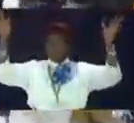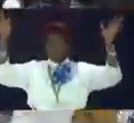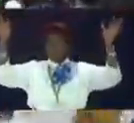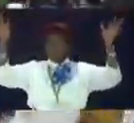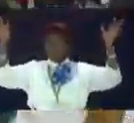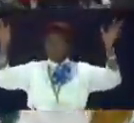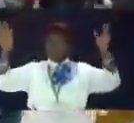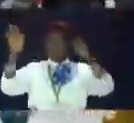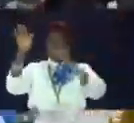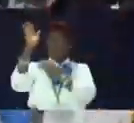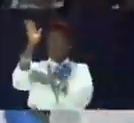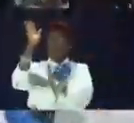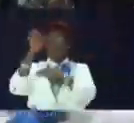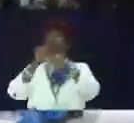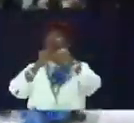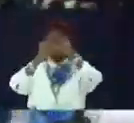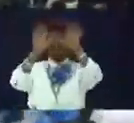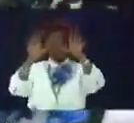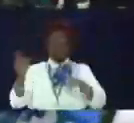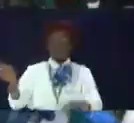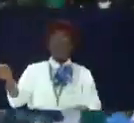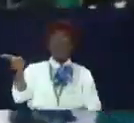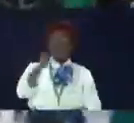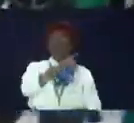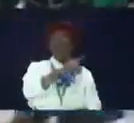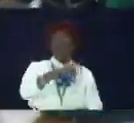God bless you. Let's go back to our seats.